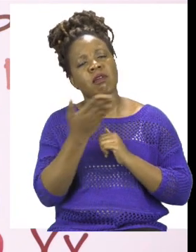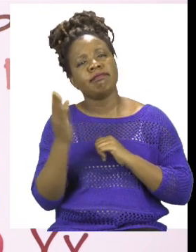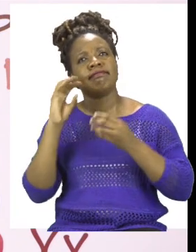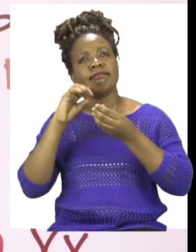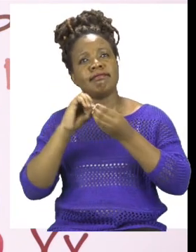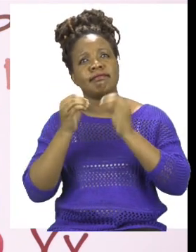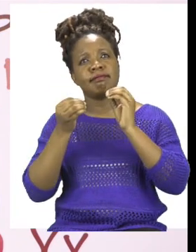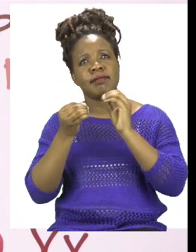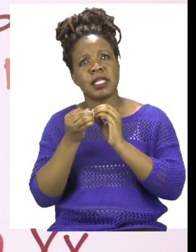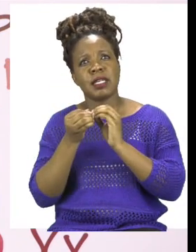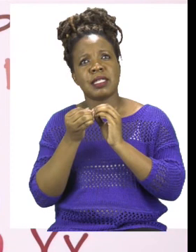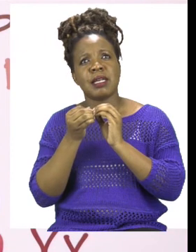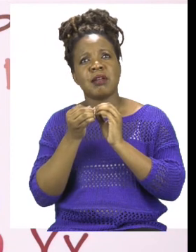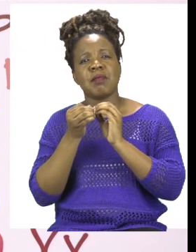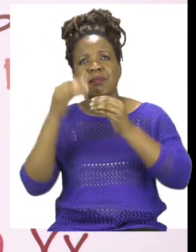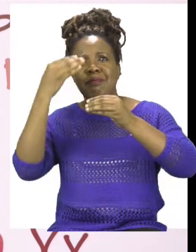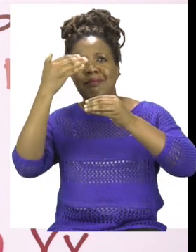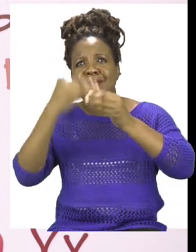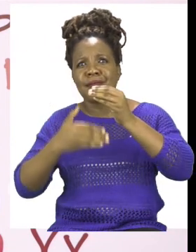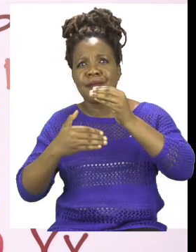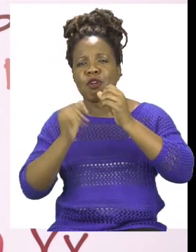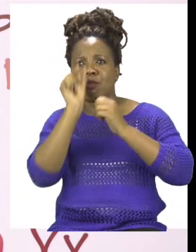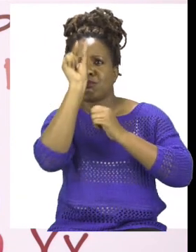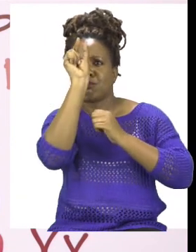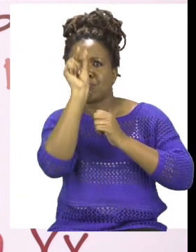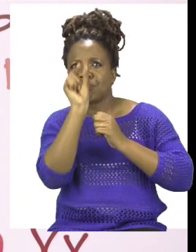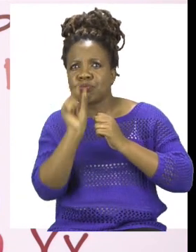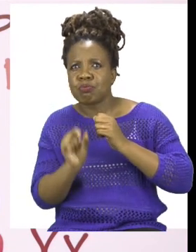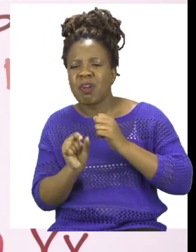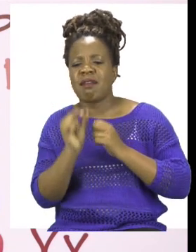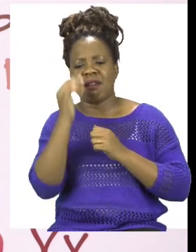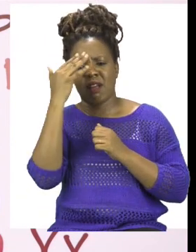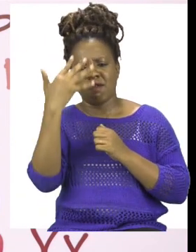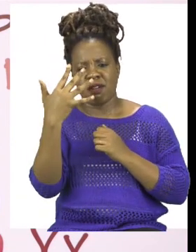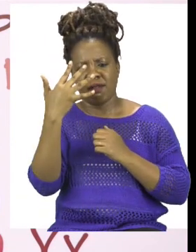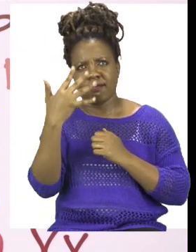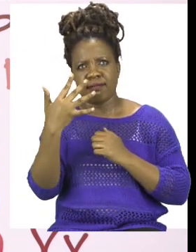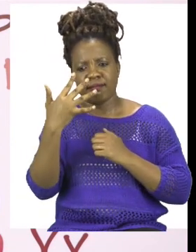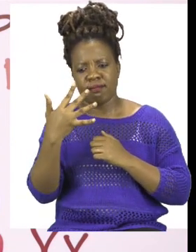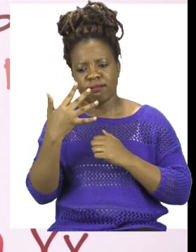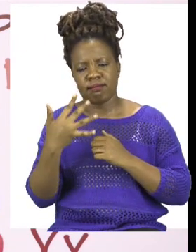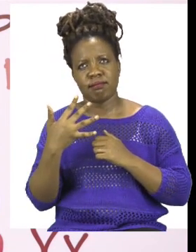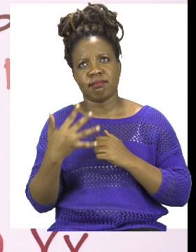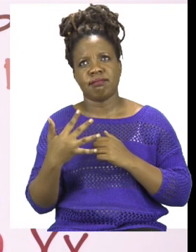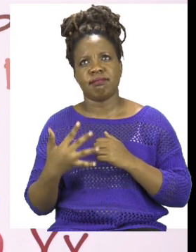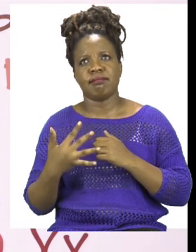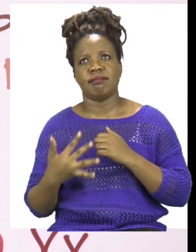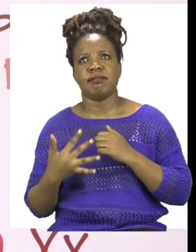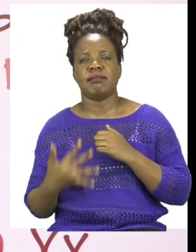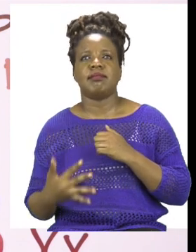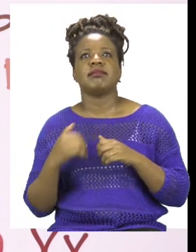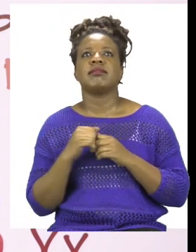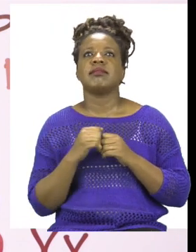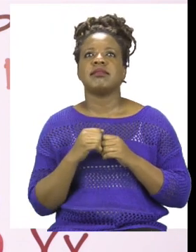a 5. So if you see a box that has 5, that